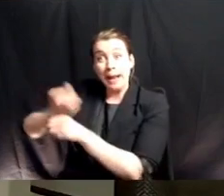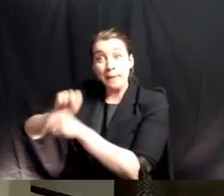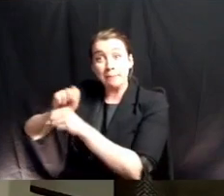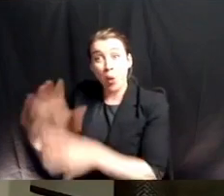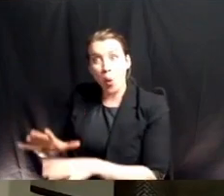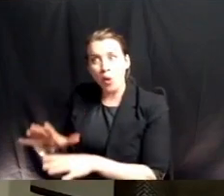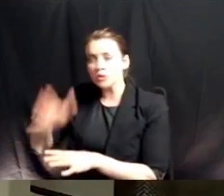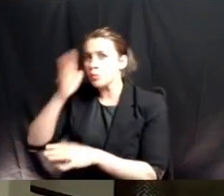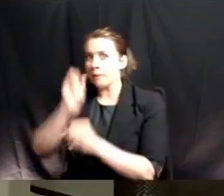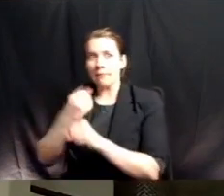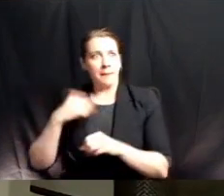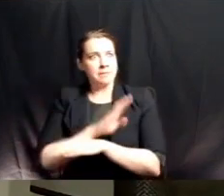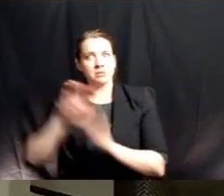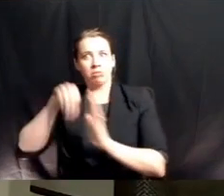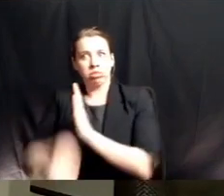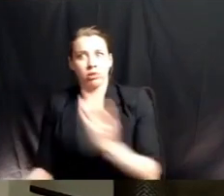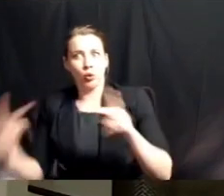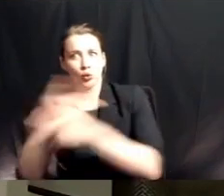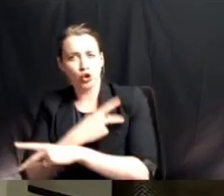these businesses?